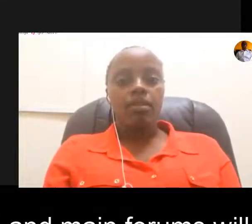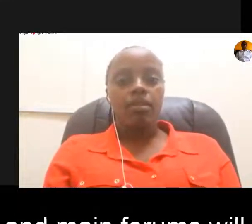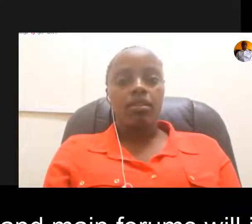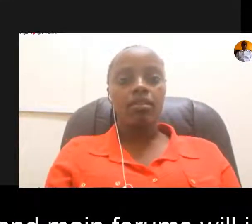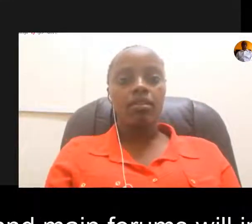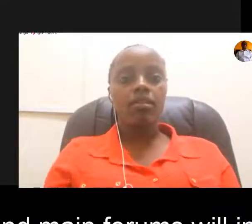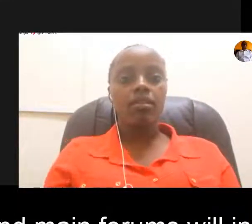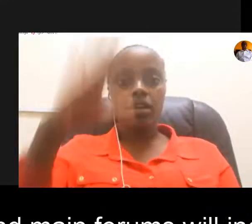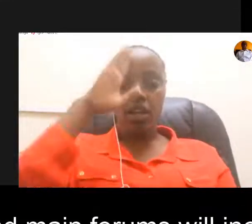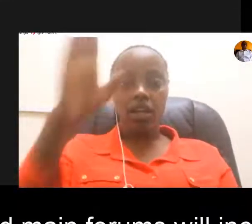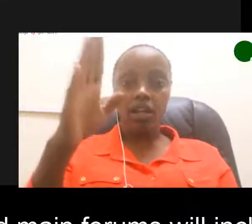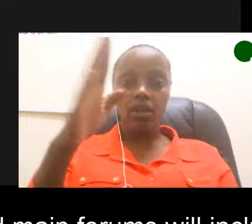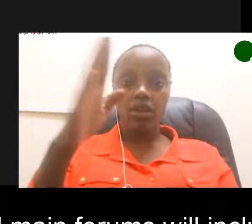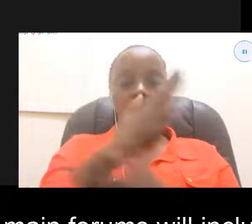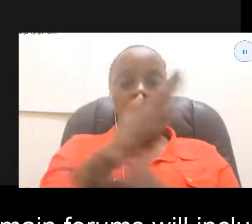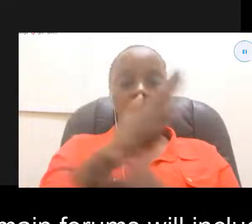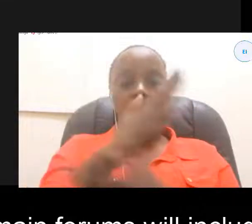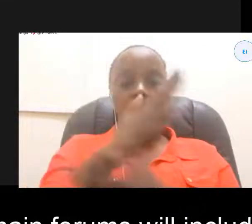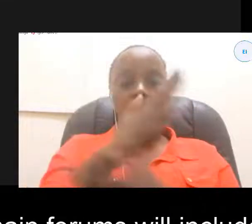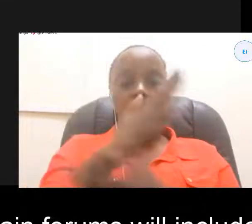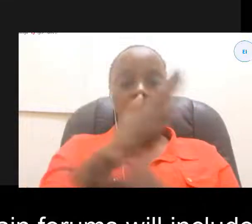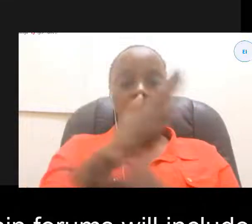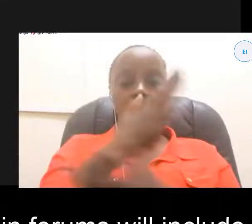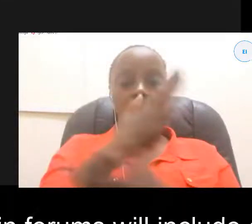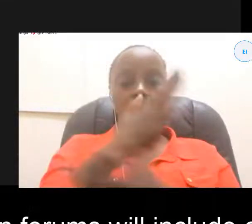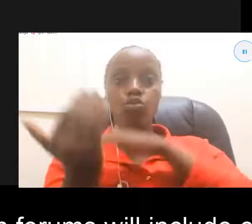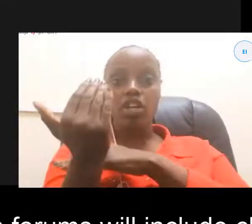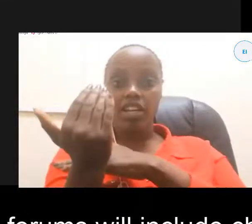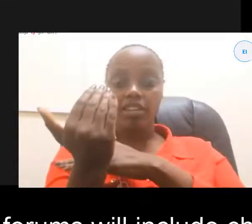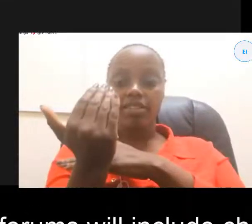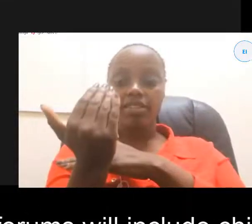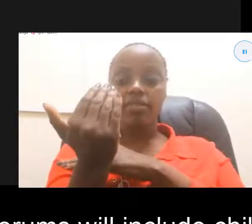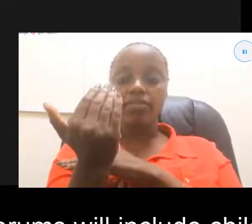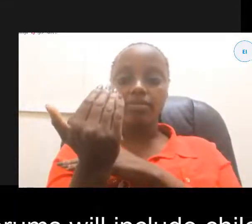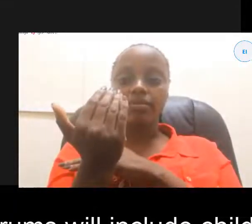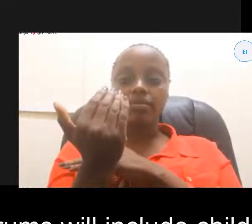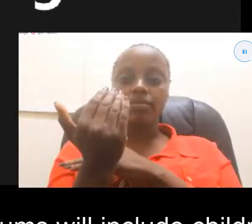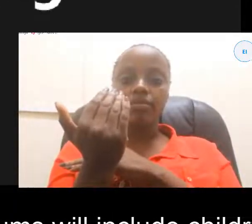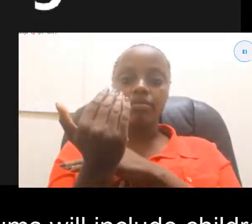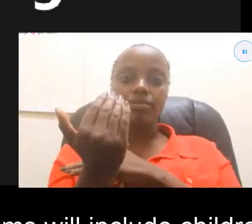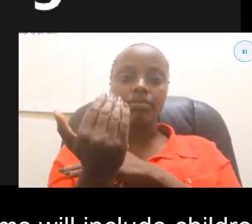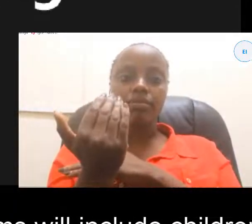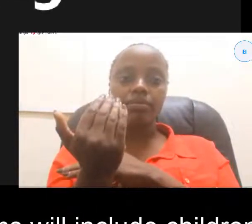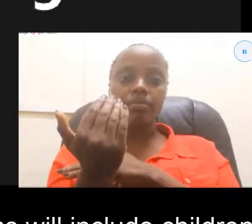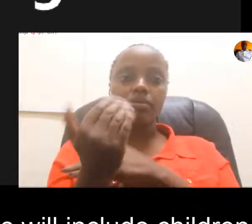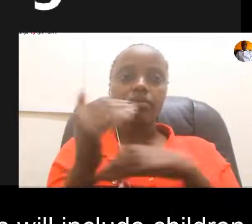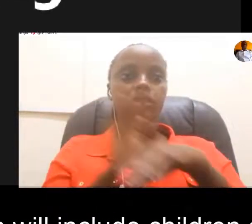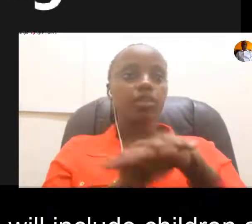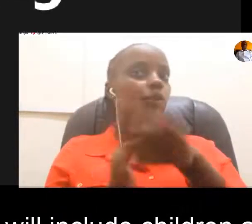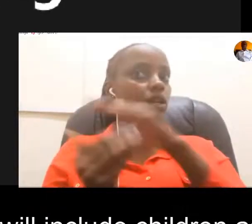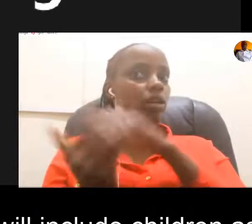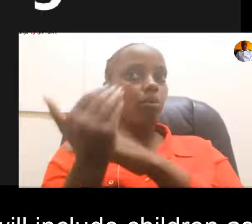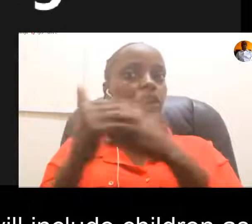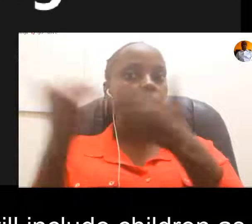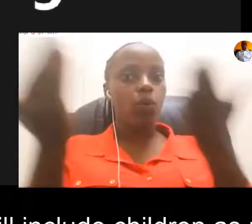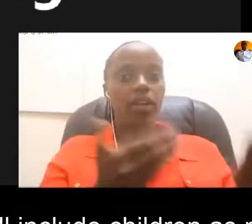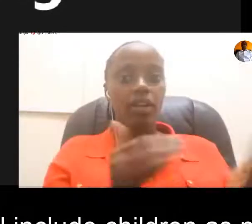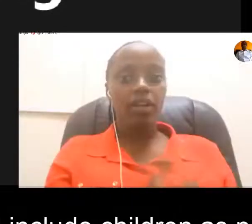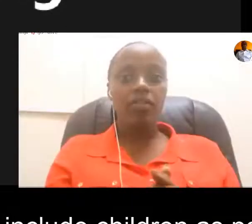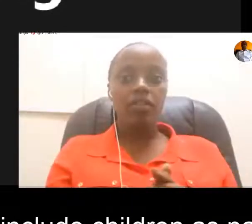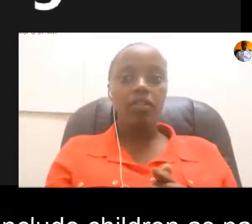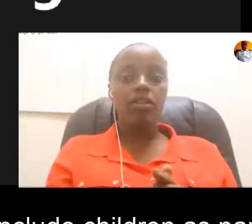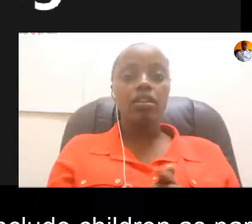Hello, colleagues. Good morning. Good morning. Welcome. Are you hearing